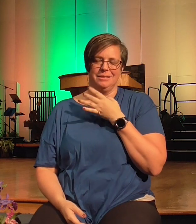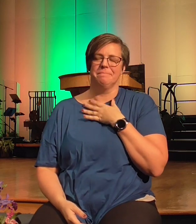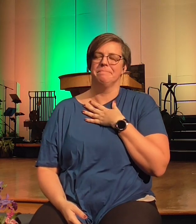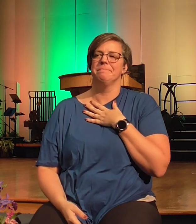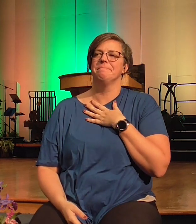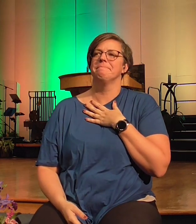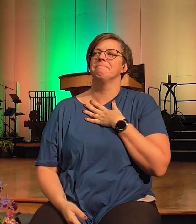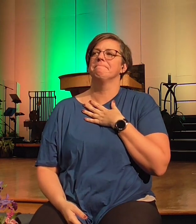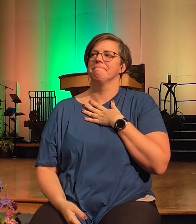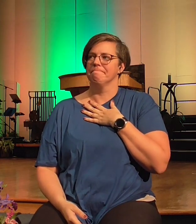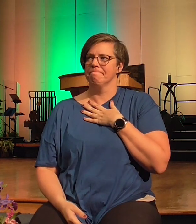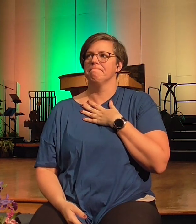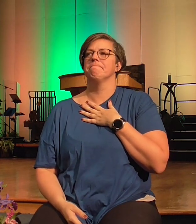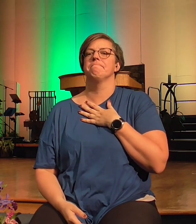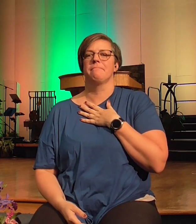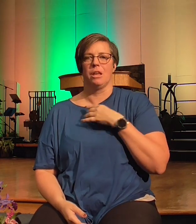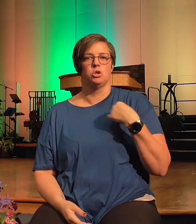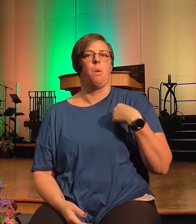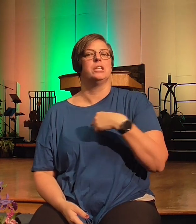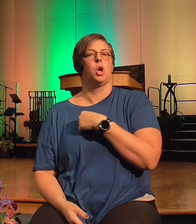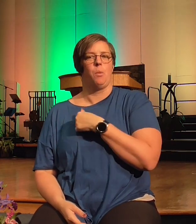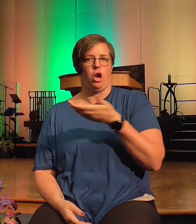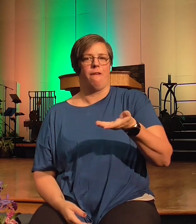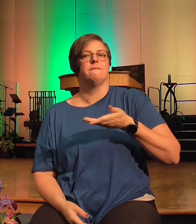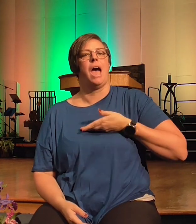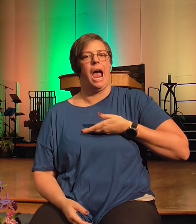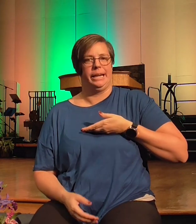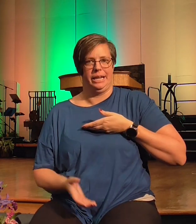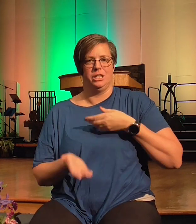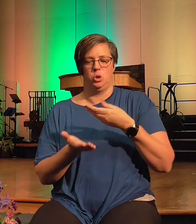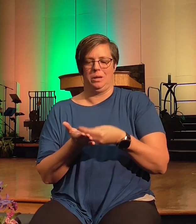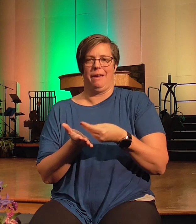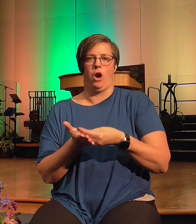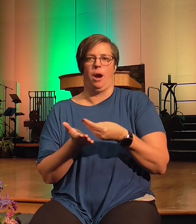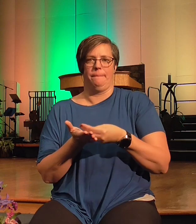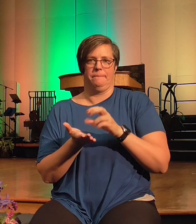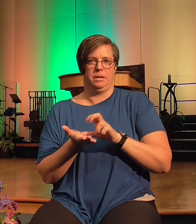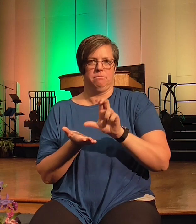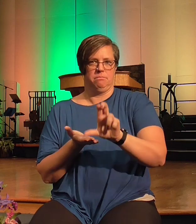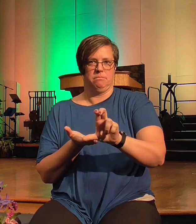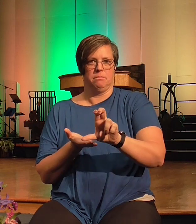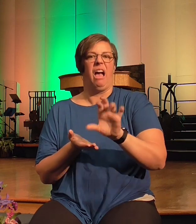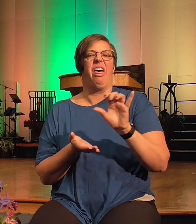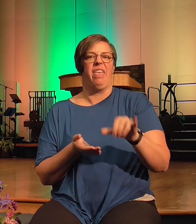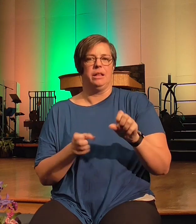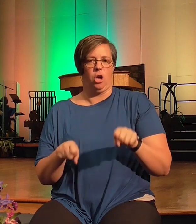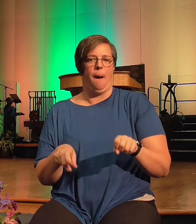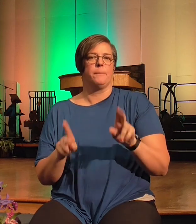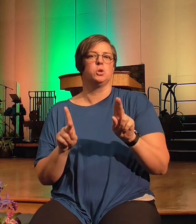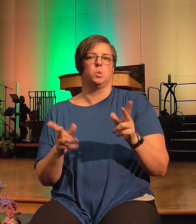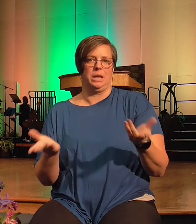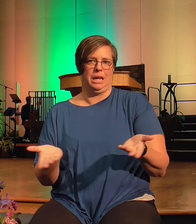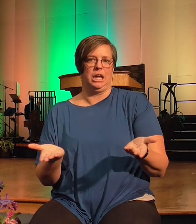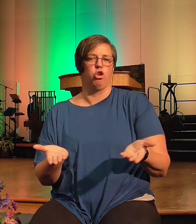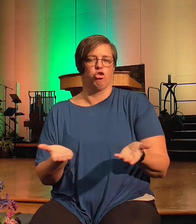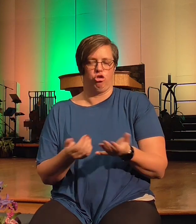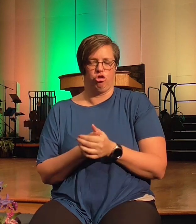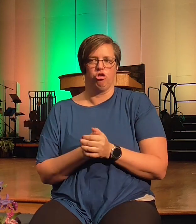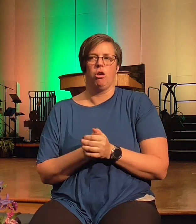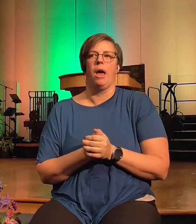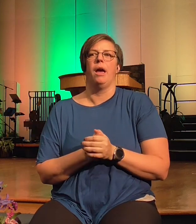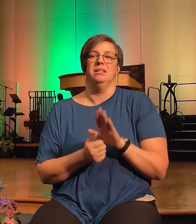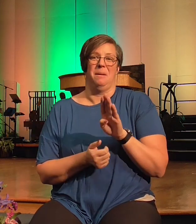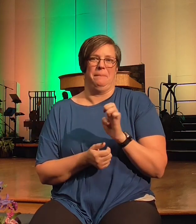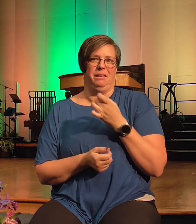certainly as we are invited to give through tithes and offerings in our offering right now, that's the opportunity that is before us, to be a light